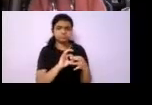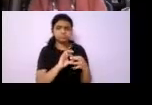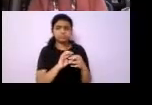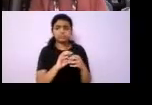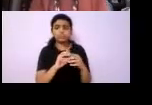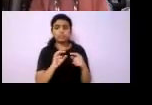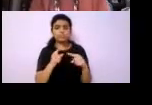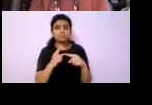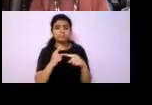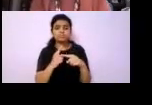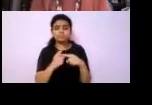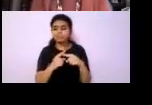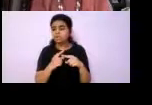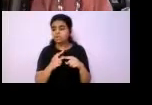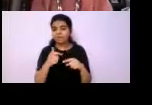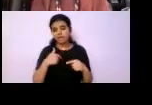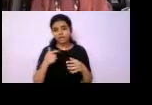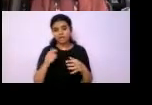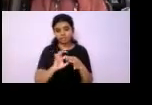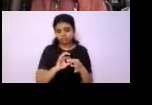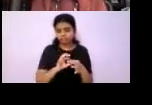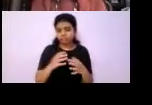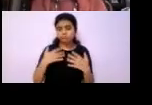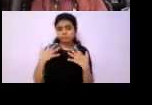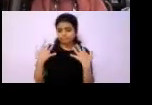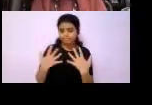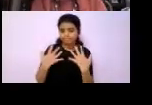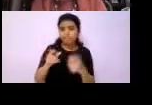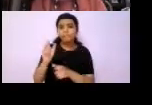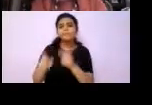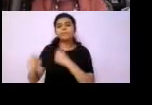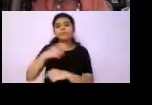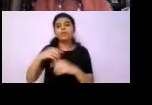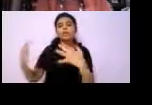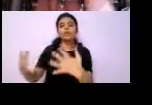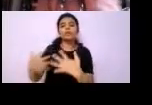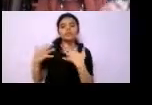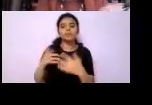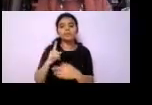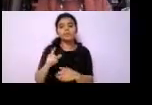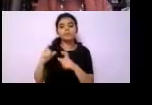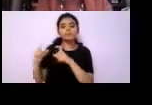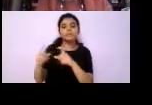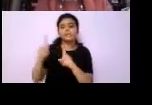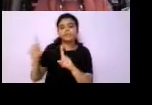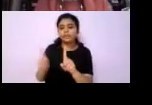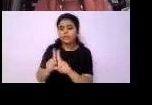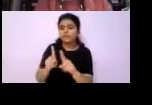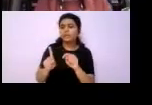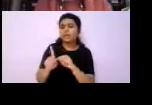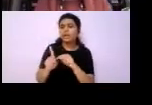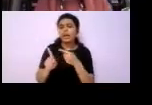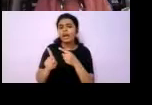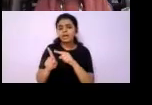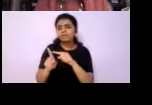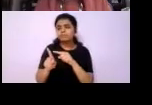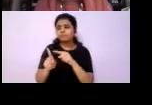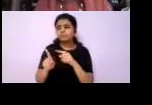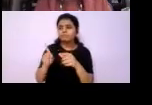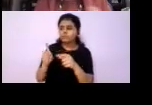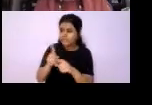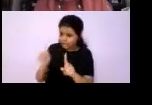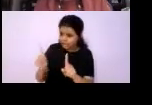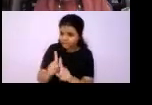that motivate others to take our cares as their own, and enjoins us to